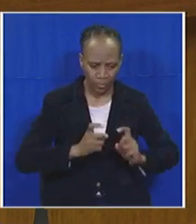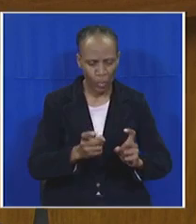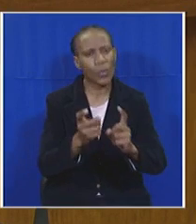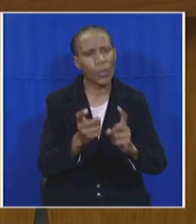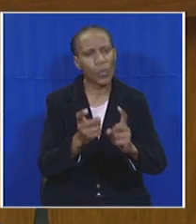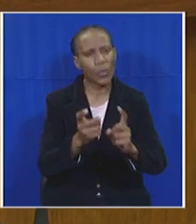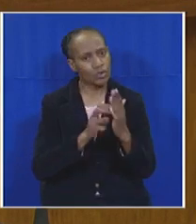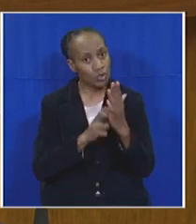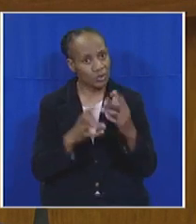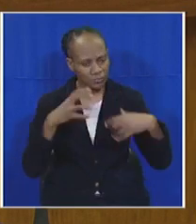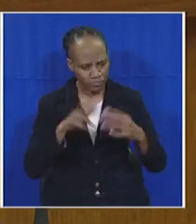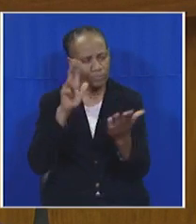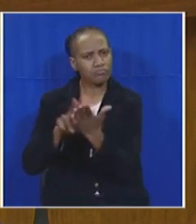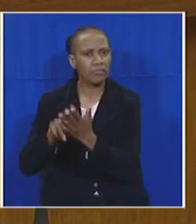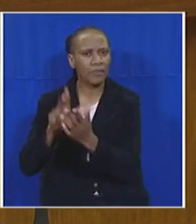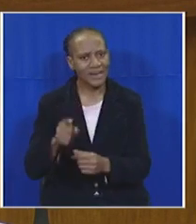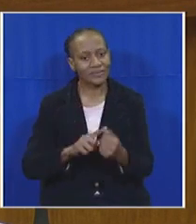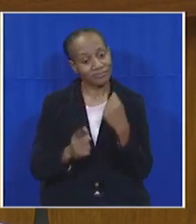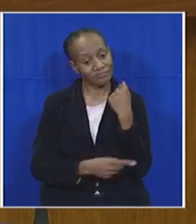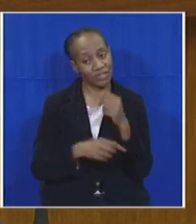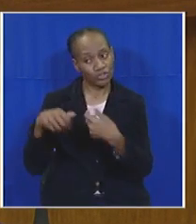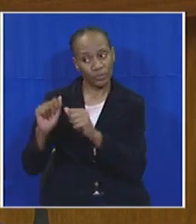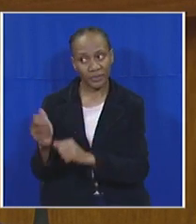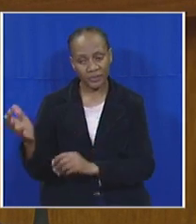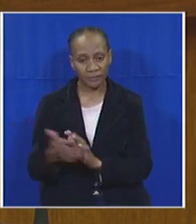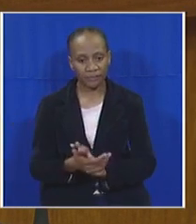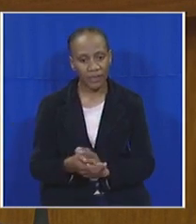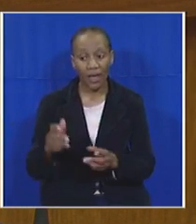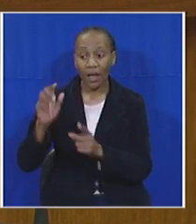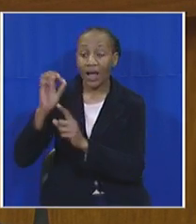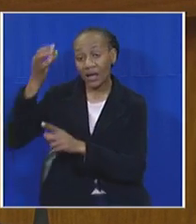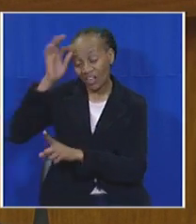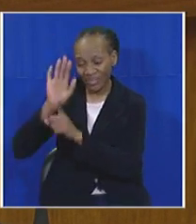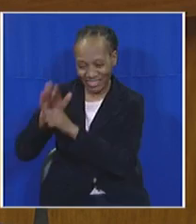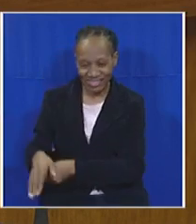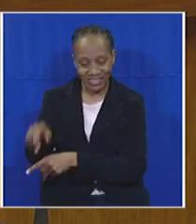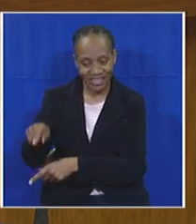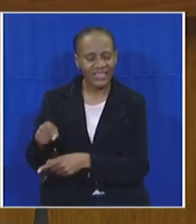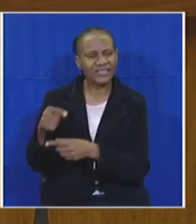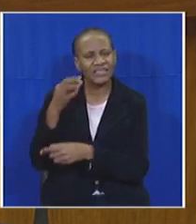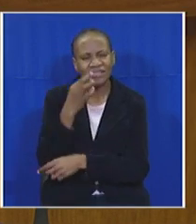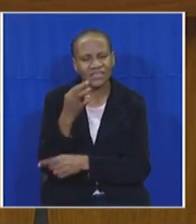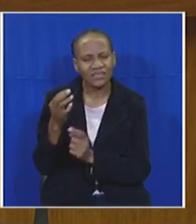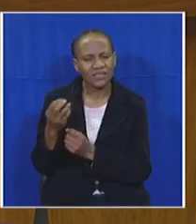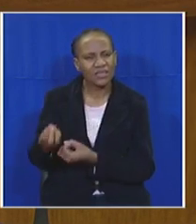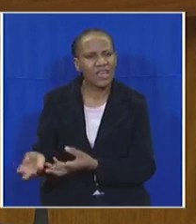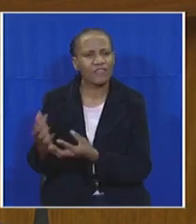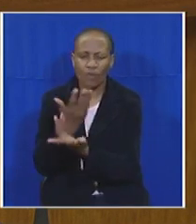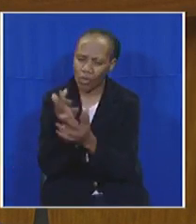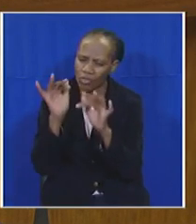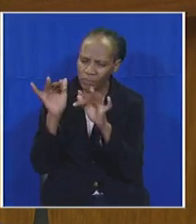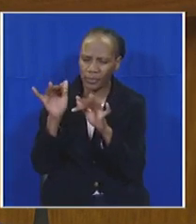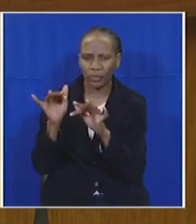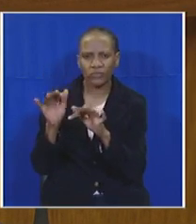such. In concluding, Chairperson, the end of apartheid provided for the restoration of the dignity to all South